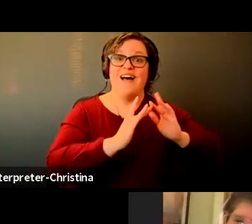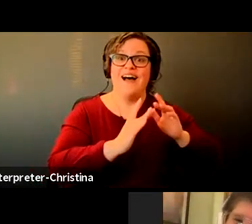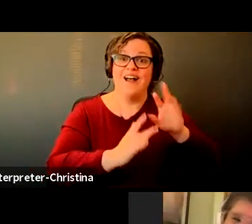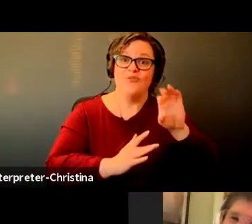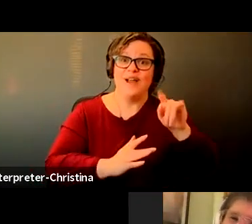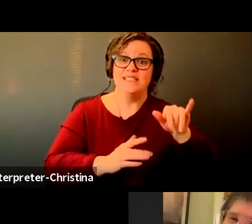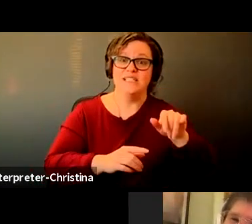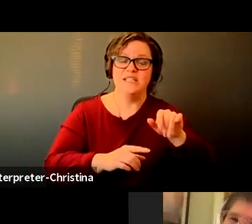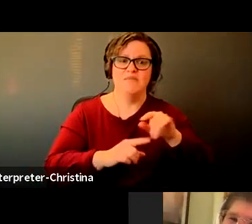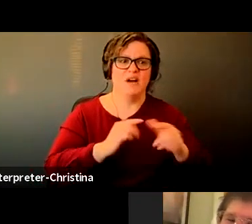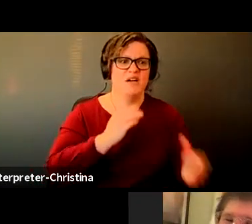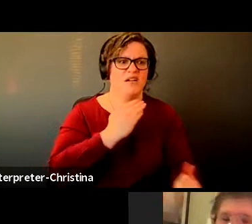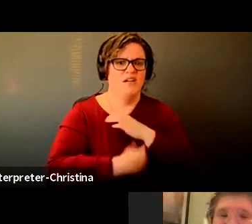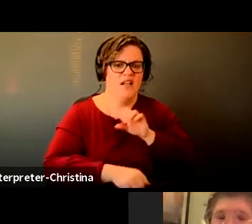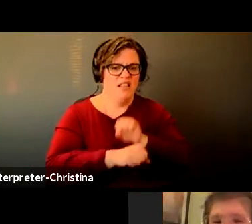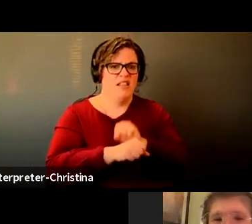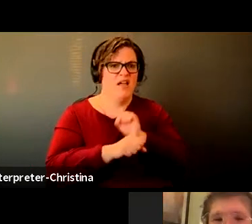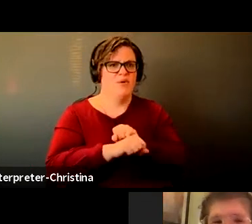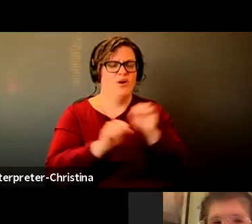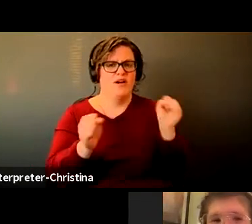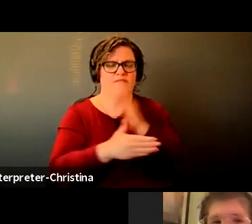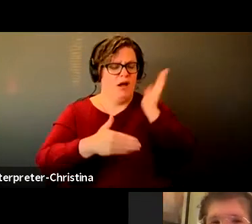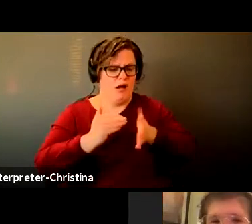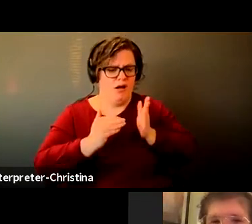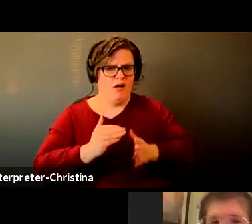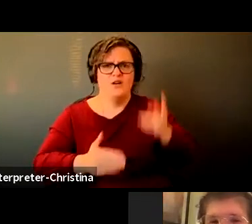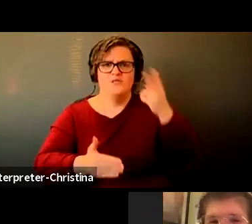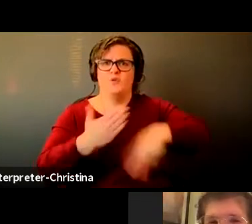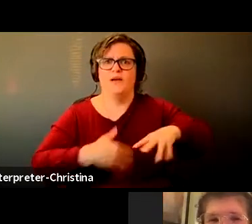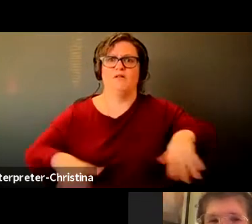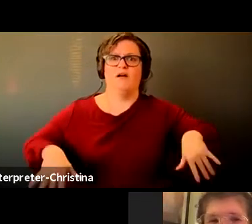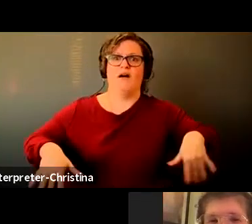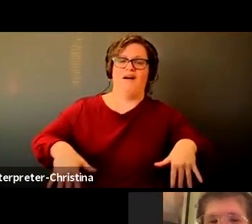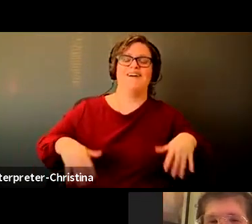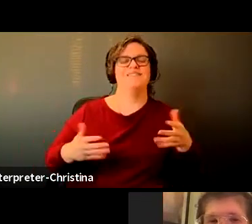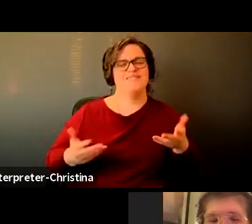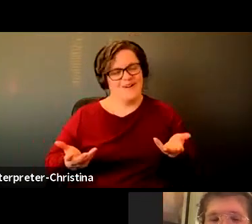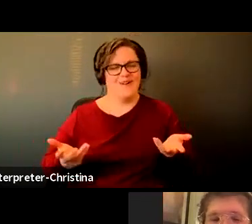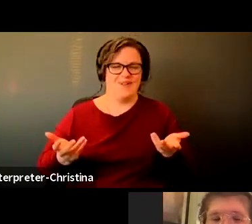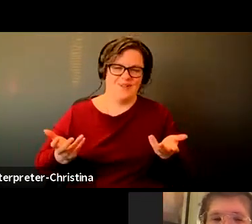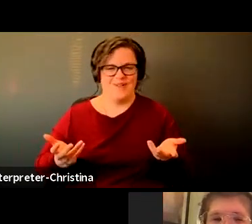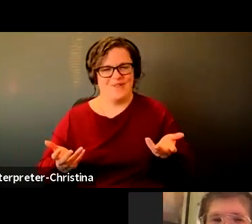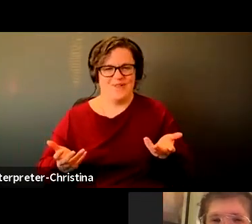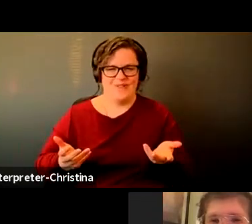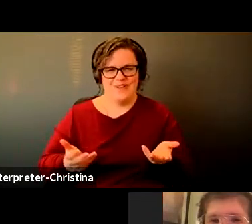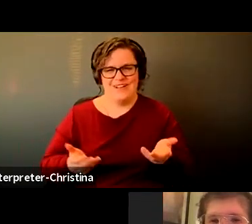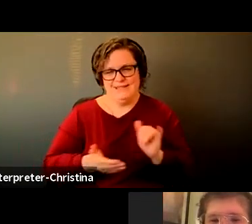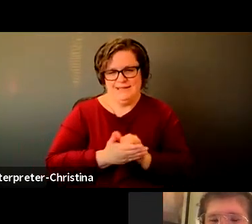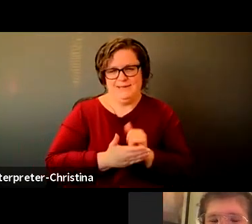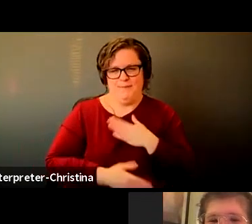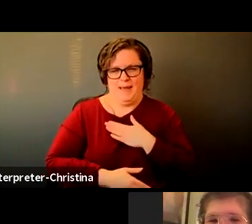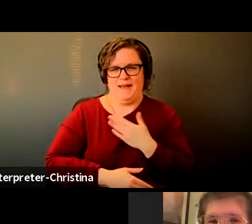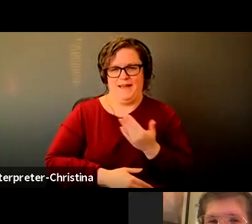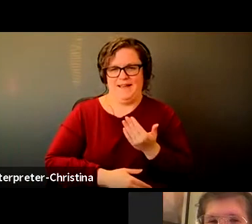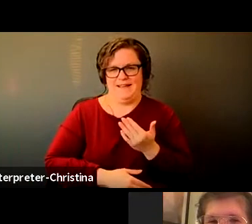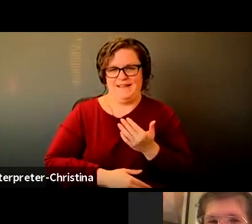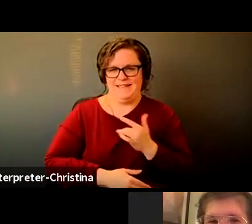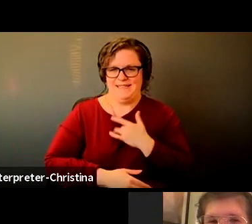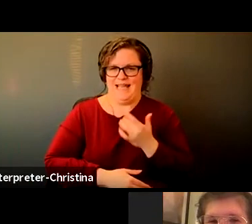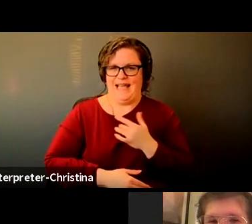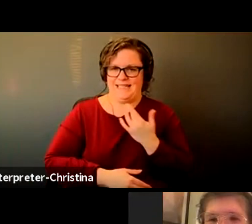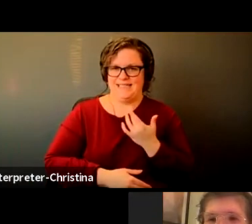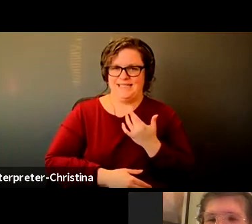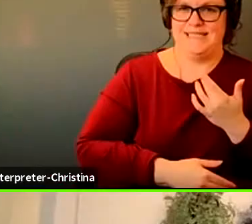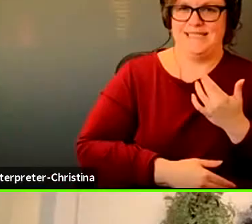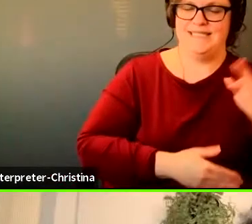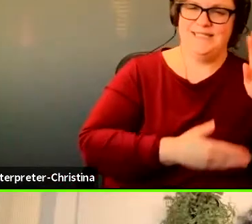thing, like you know, like I feel there's like kind of like a bit of a relationship with artists right now. That's my sense, where institutions are just like, we have